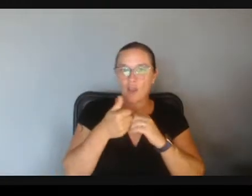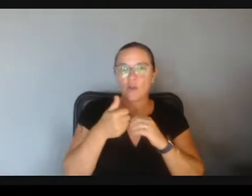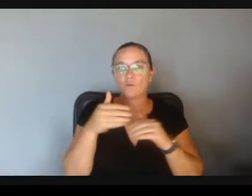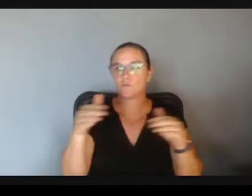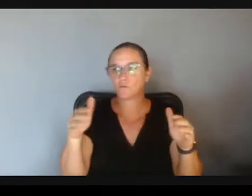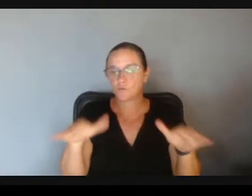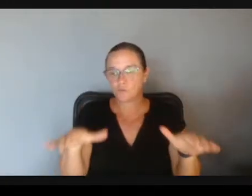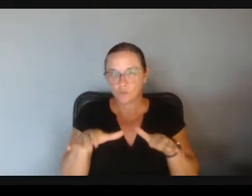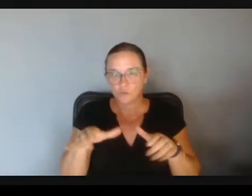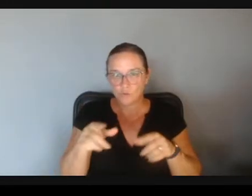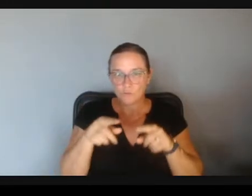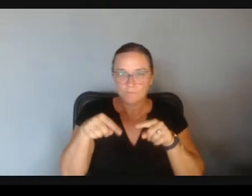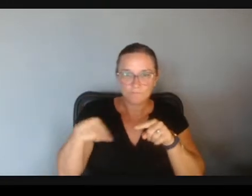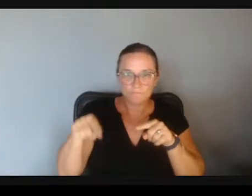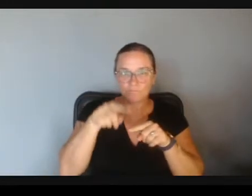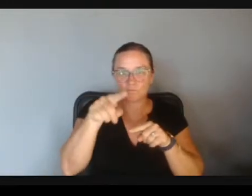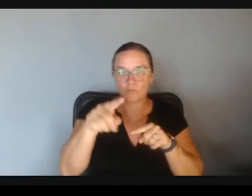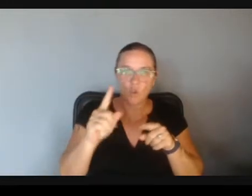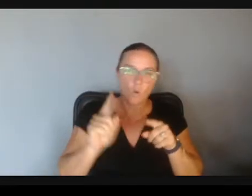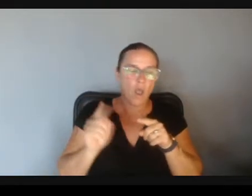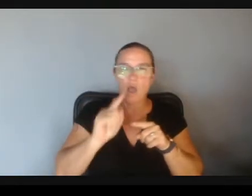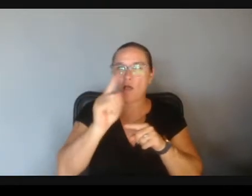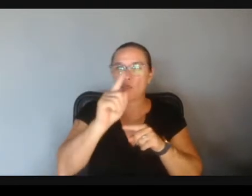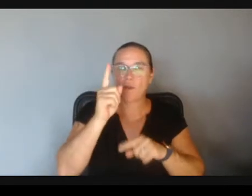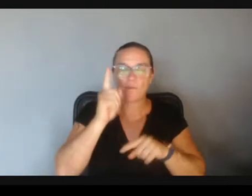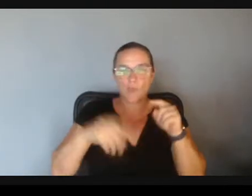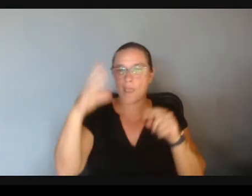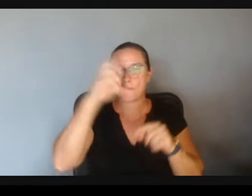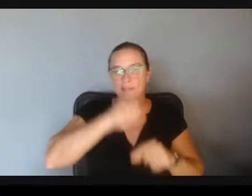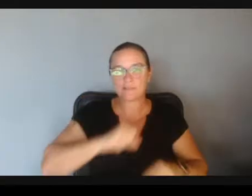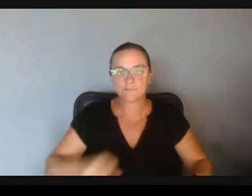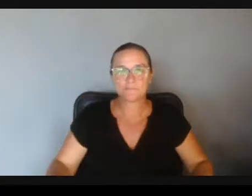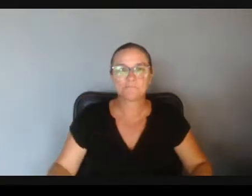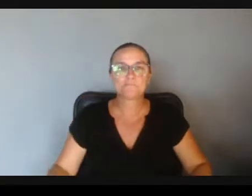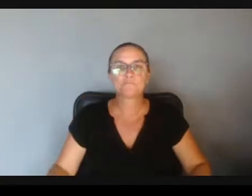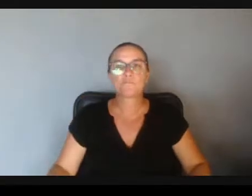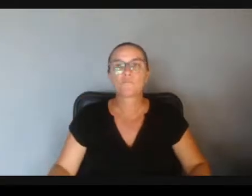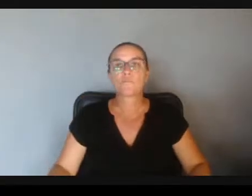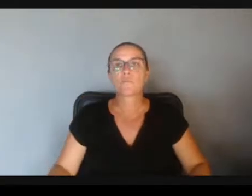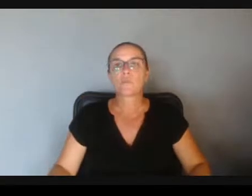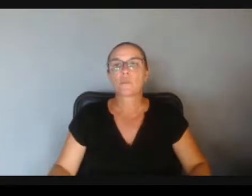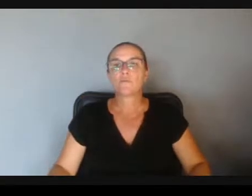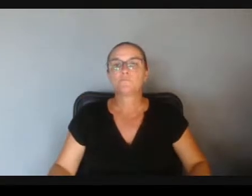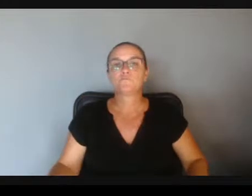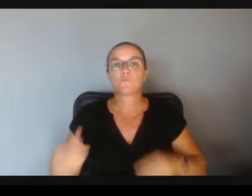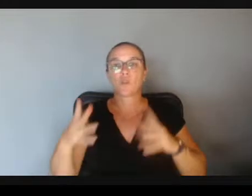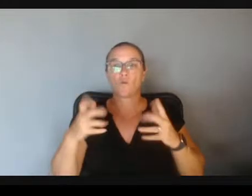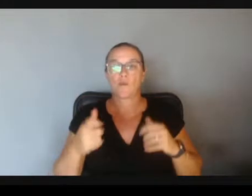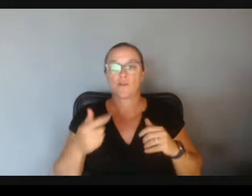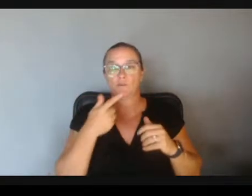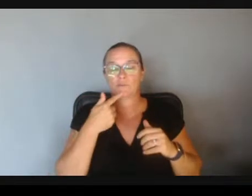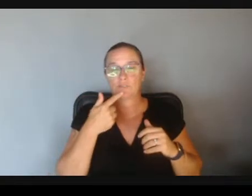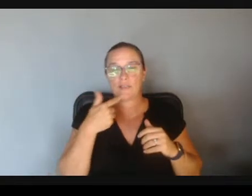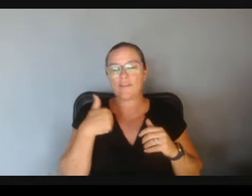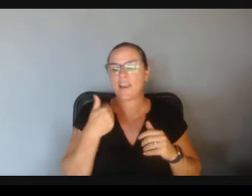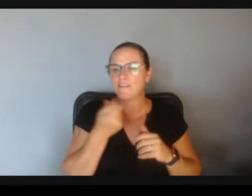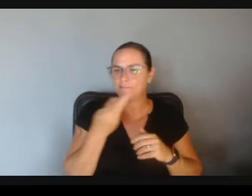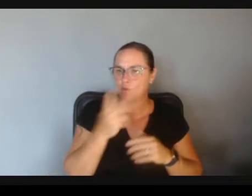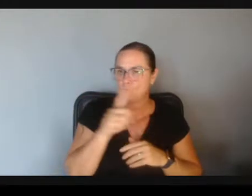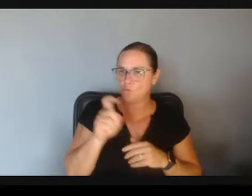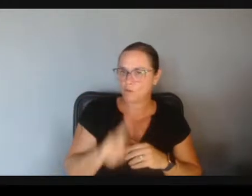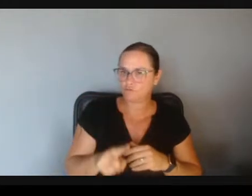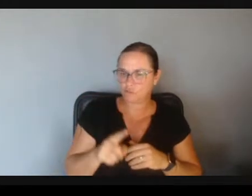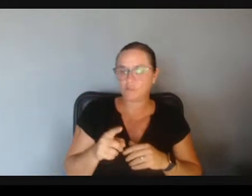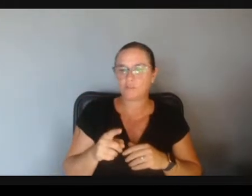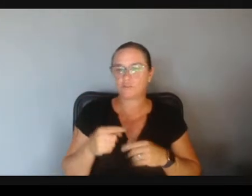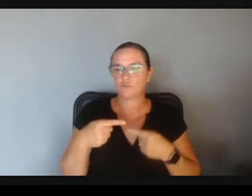up. You can't miss it. There are signs everywhere. I wanted to bring this up because I've had a couple questions come to me in the